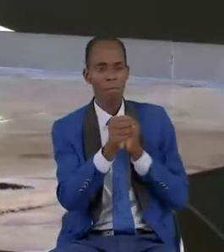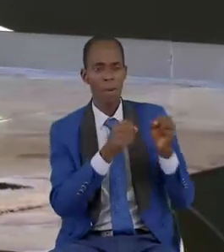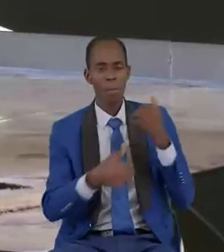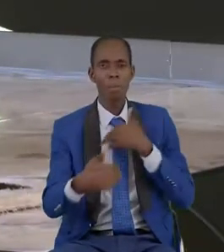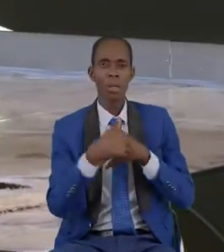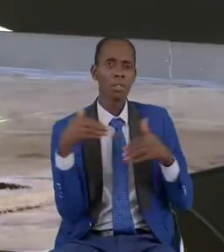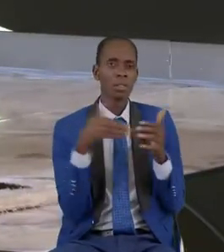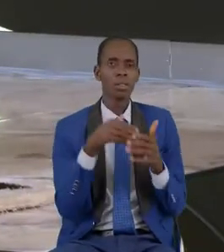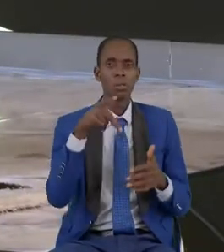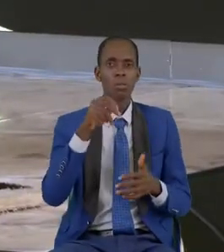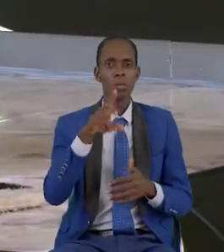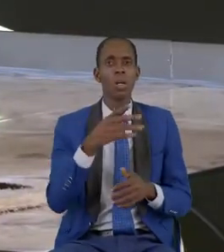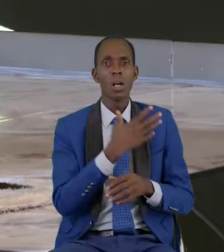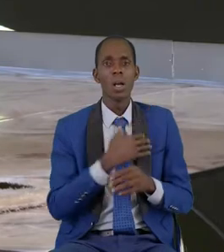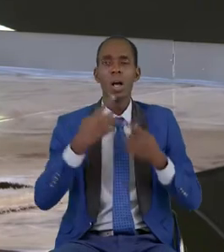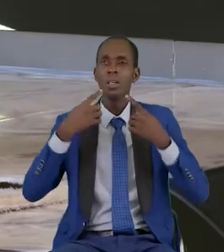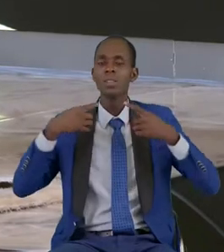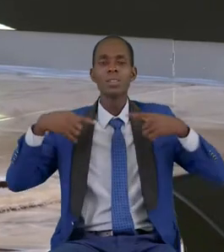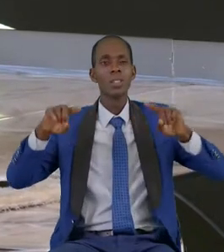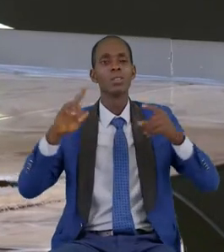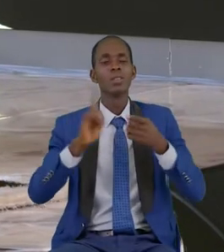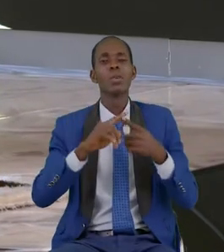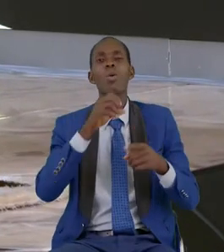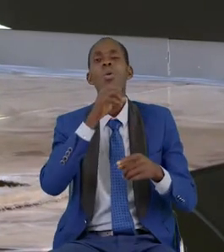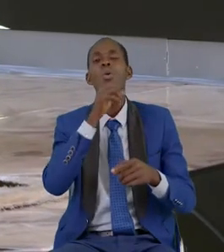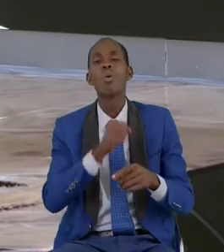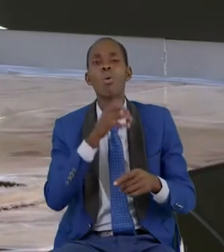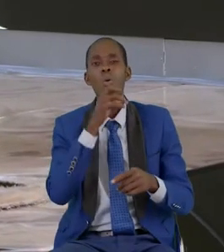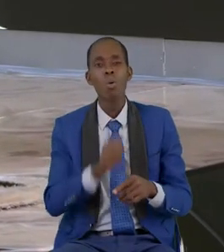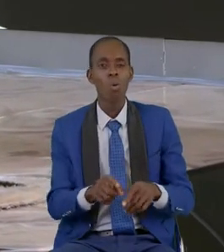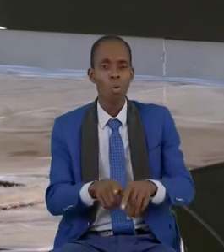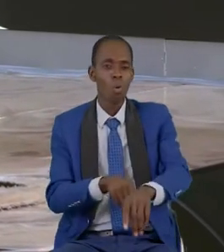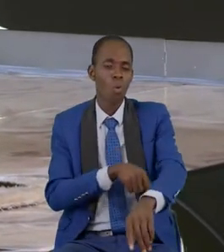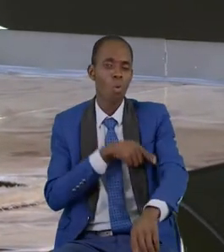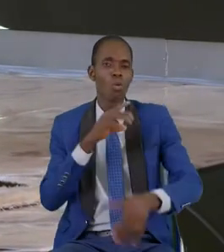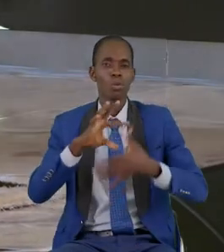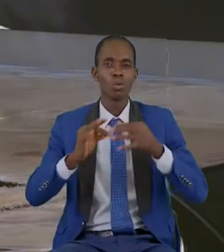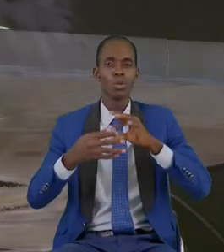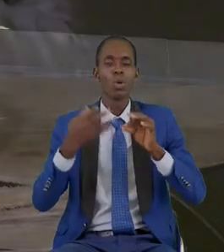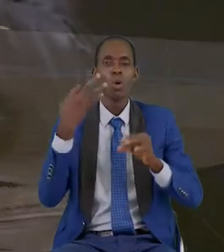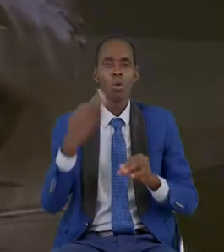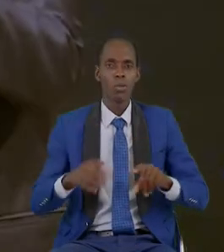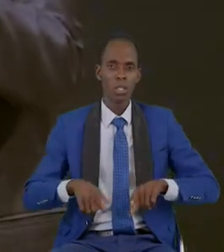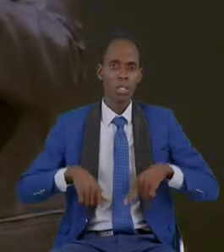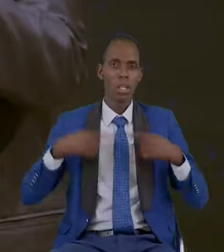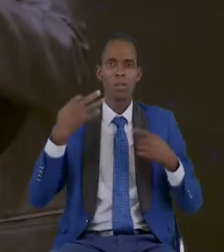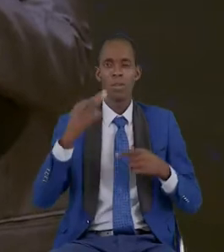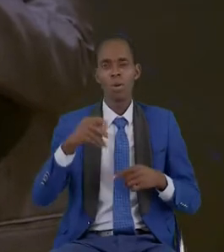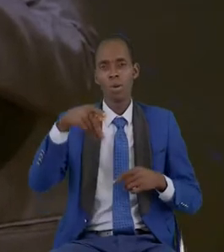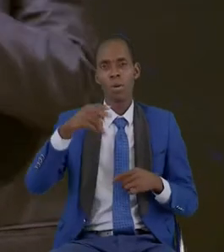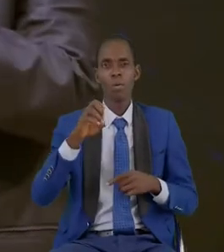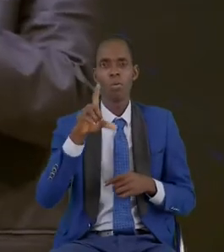the old, old story of what Paul used to be. You make me come